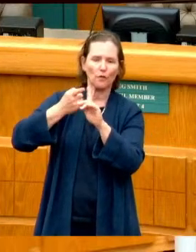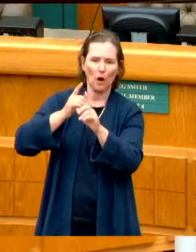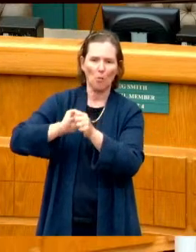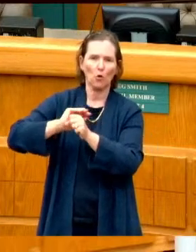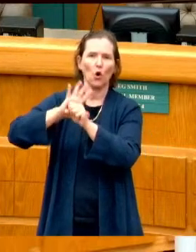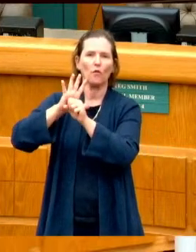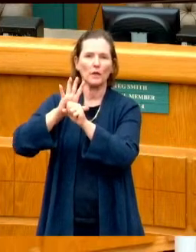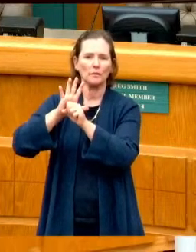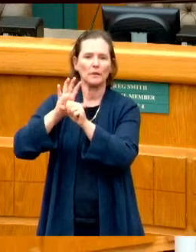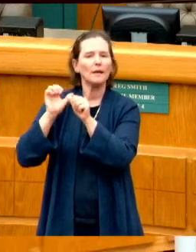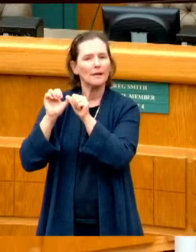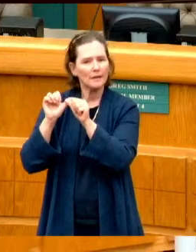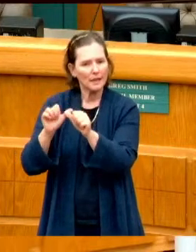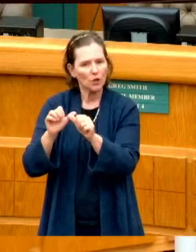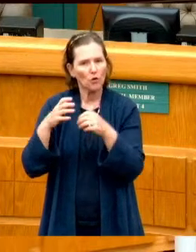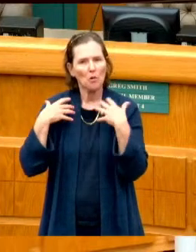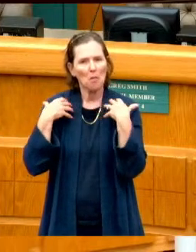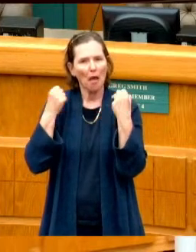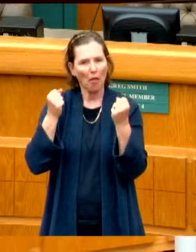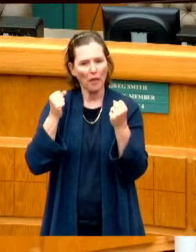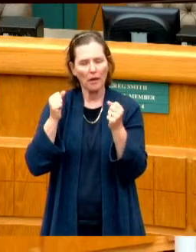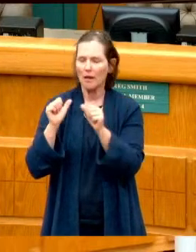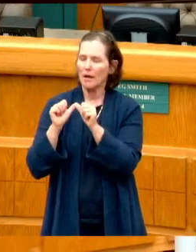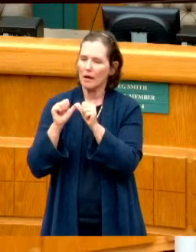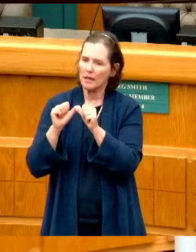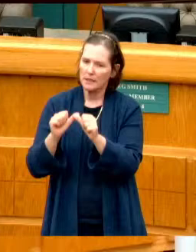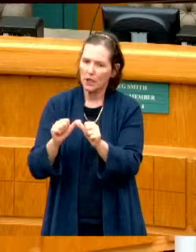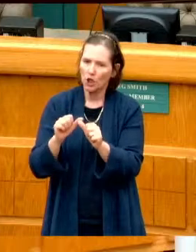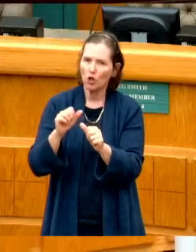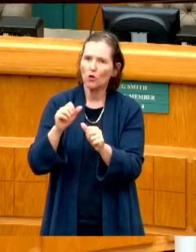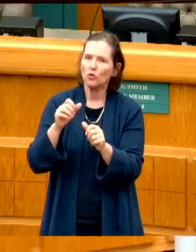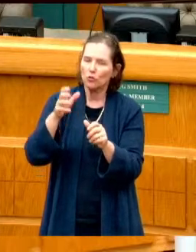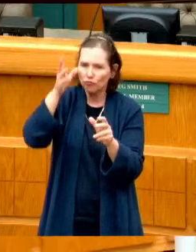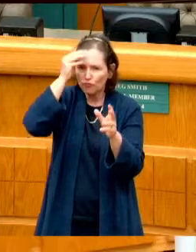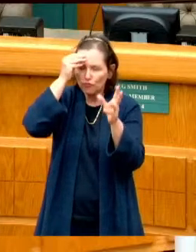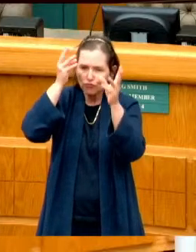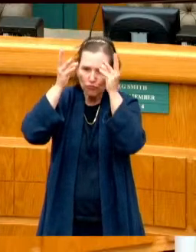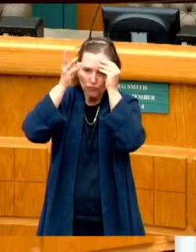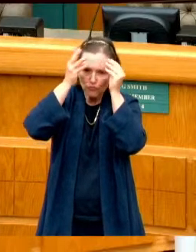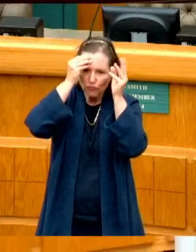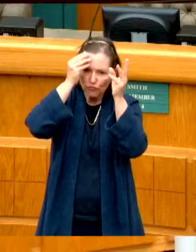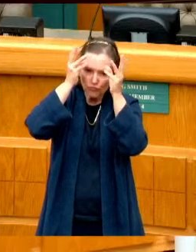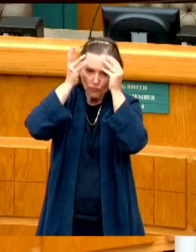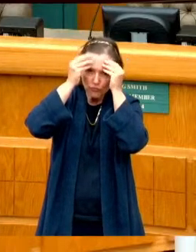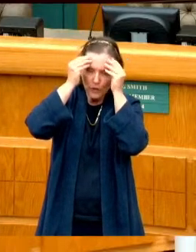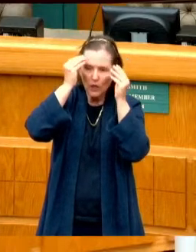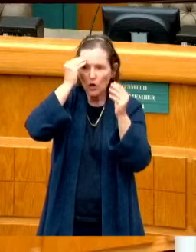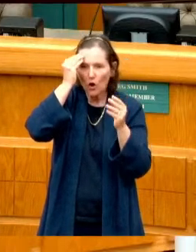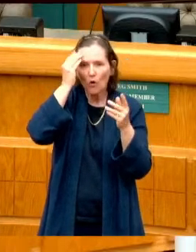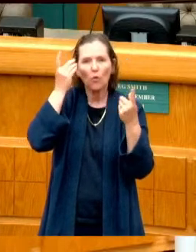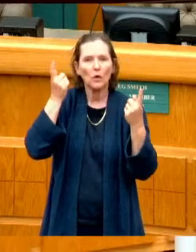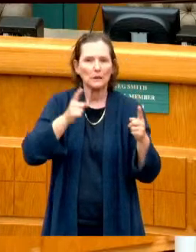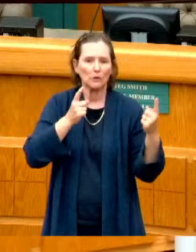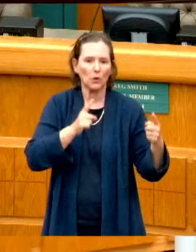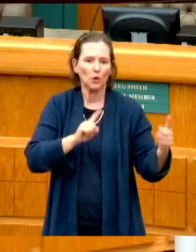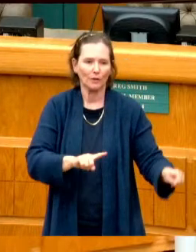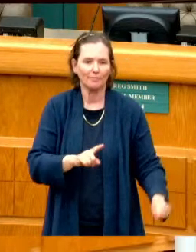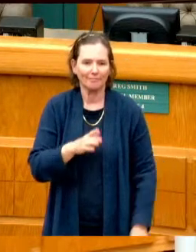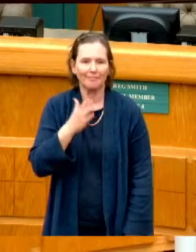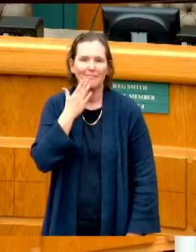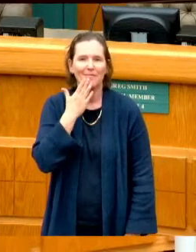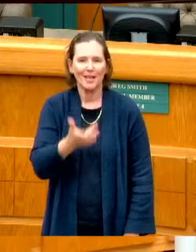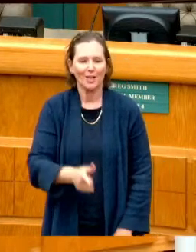you. En las últimas 24 horas se han reportado 60 casos confirmados por el coronavirus. 51 personas continúan en el